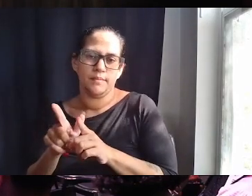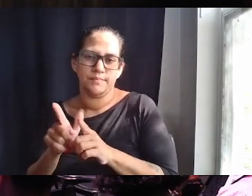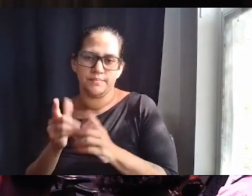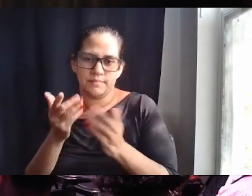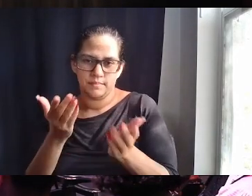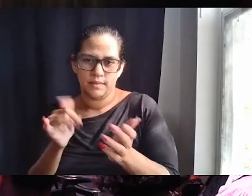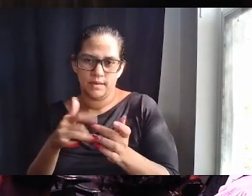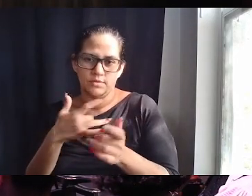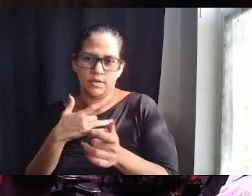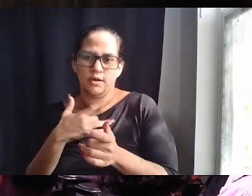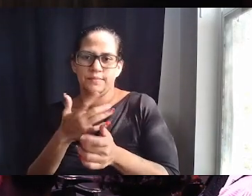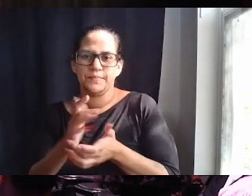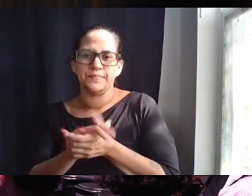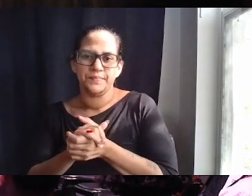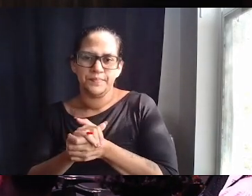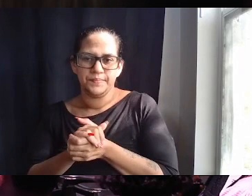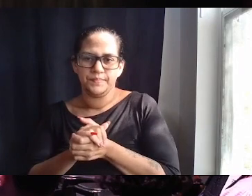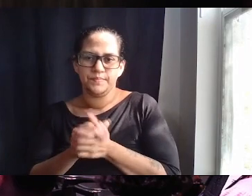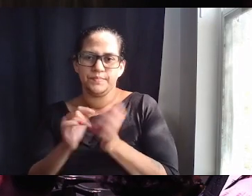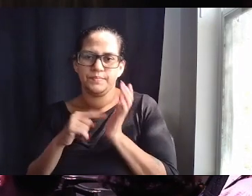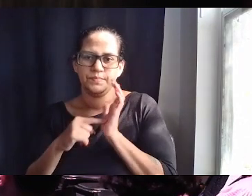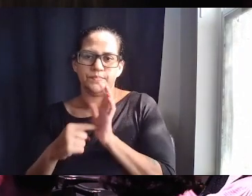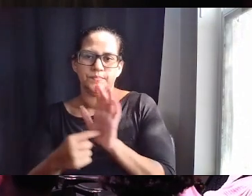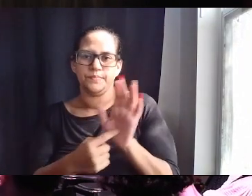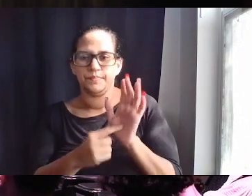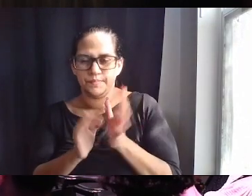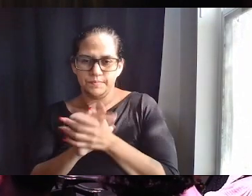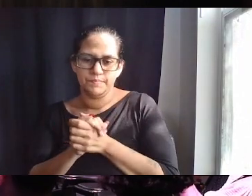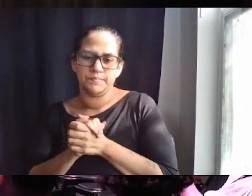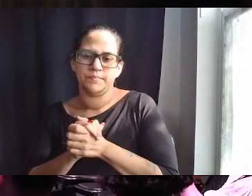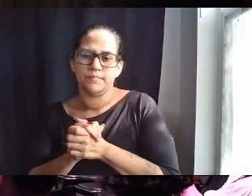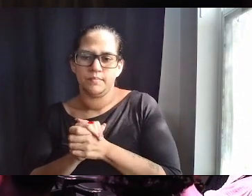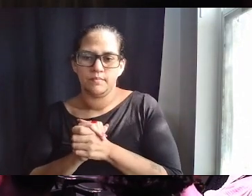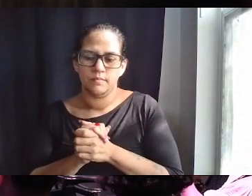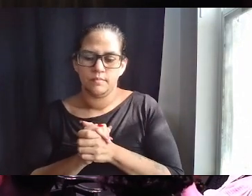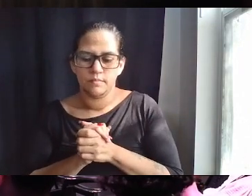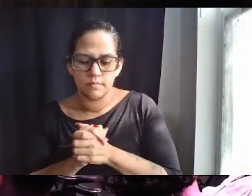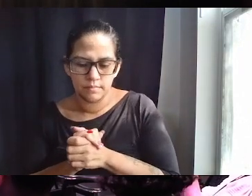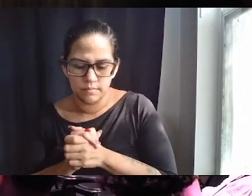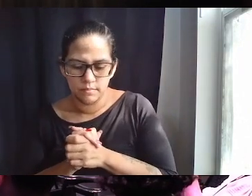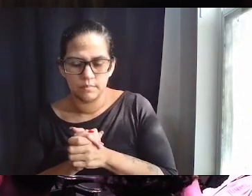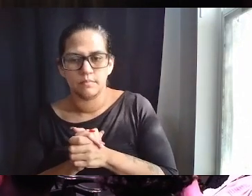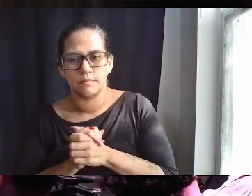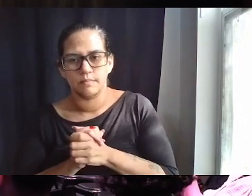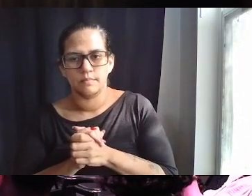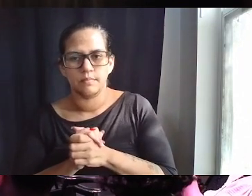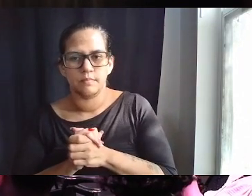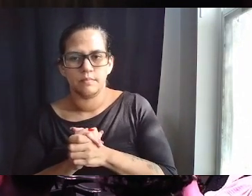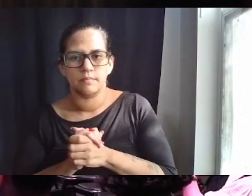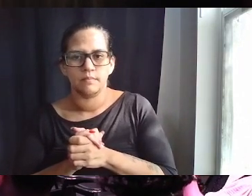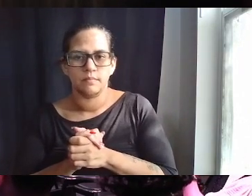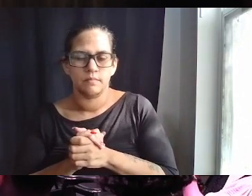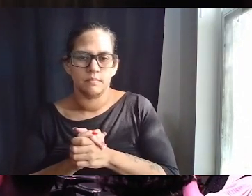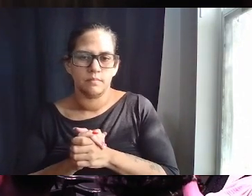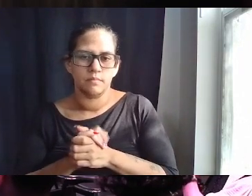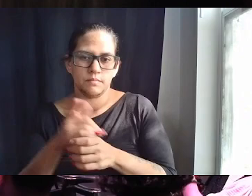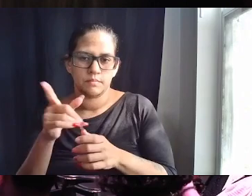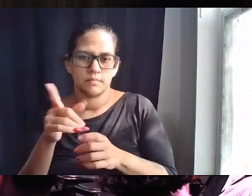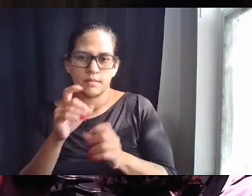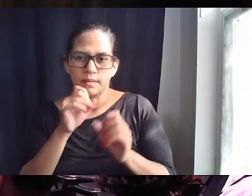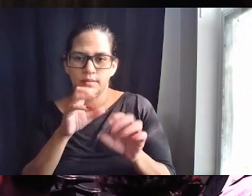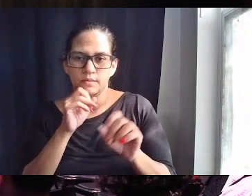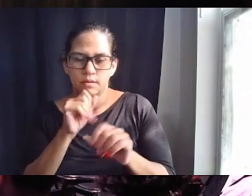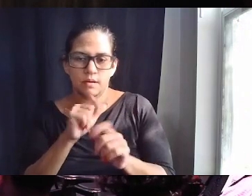So. Bienvenidos a Boston. Bendición a todos. I hope you have an